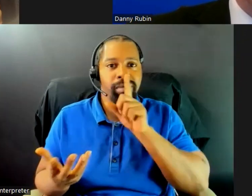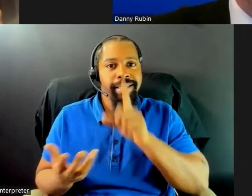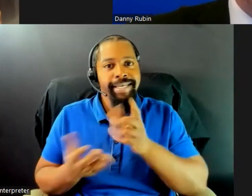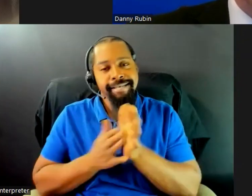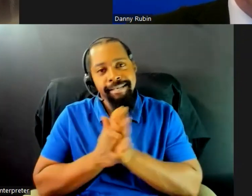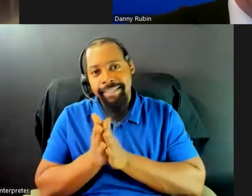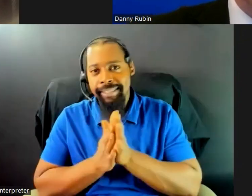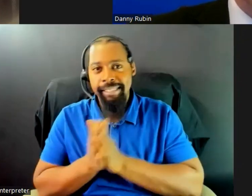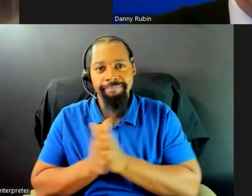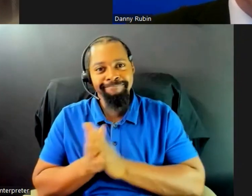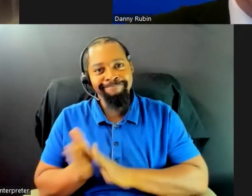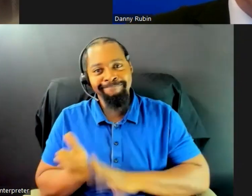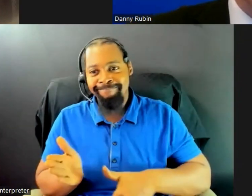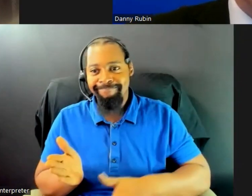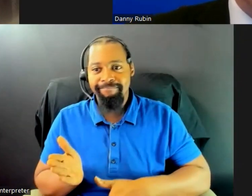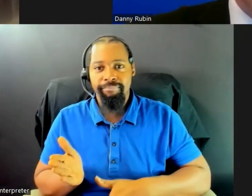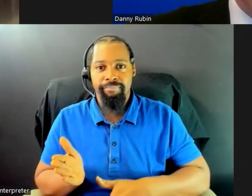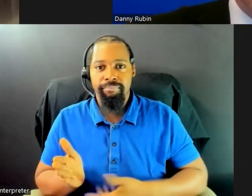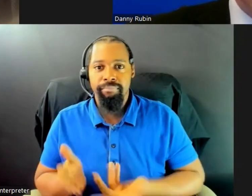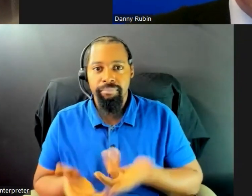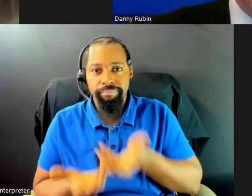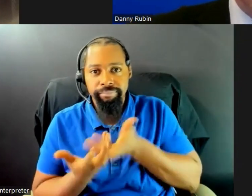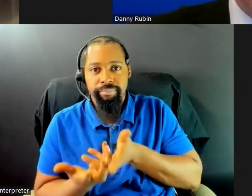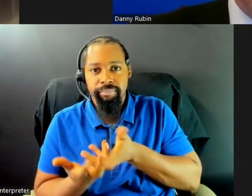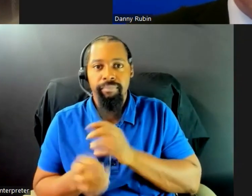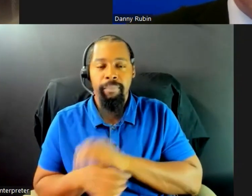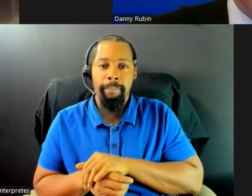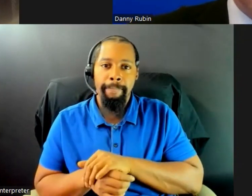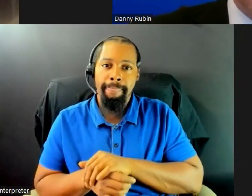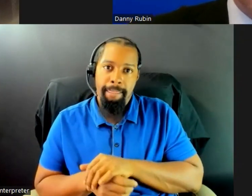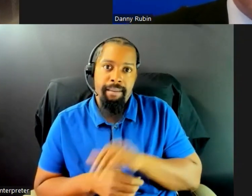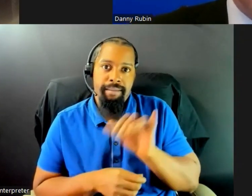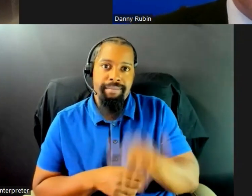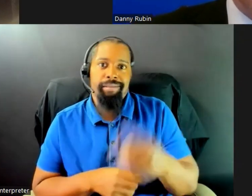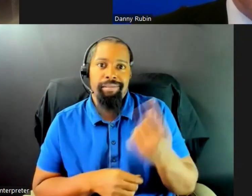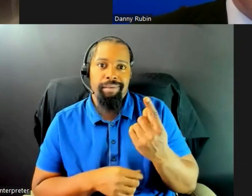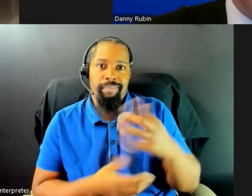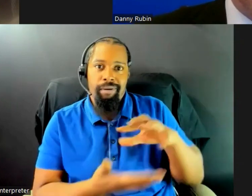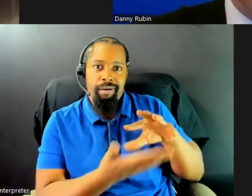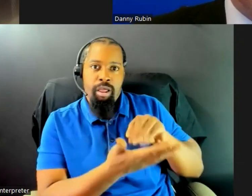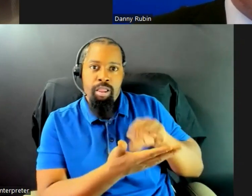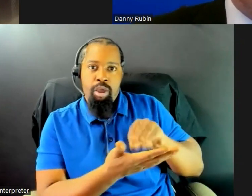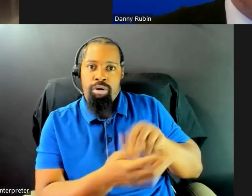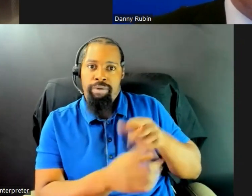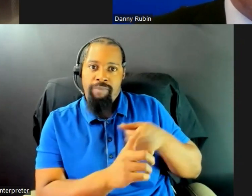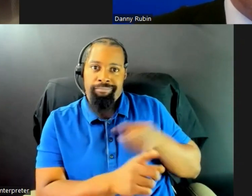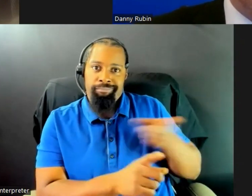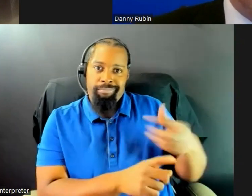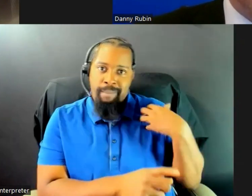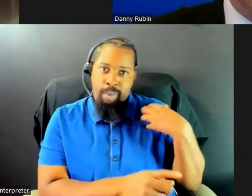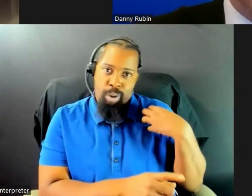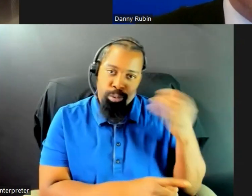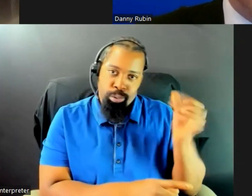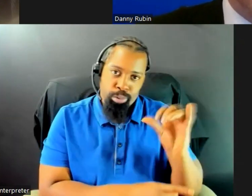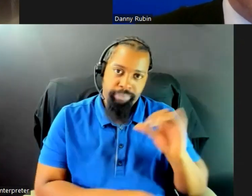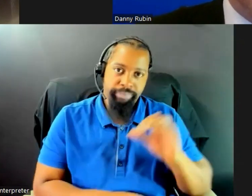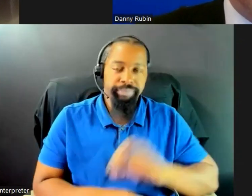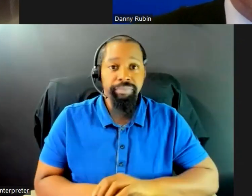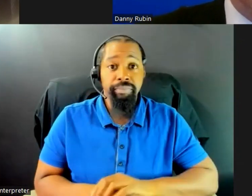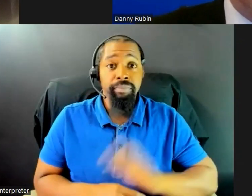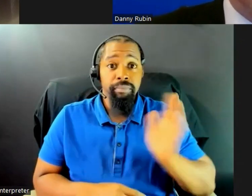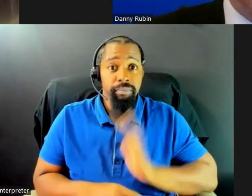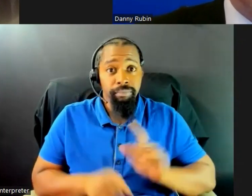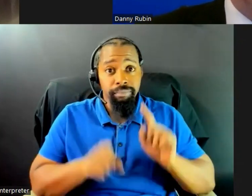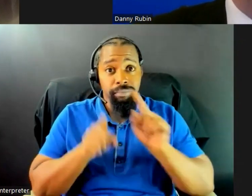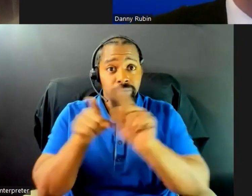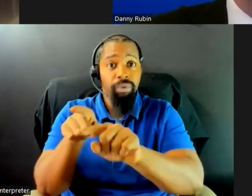another thing I learned from Galia, because when I came back from Paris, you know, I was in big fashion houses, and we used to go to